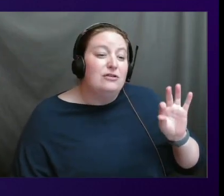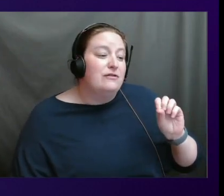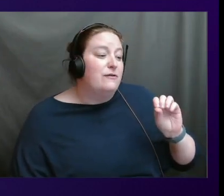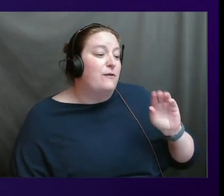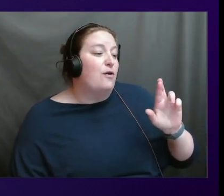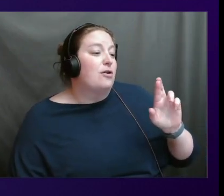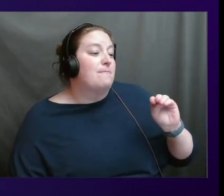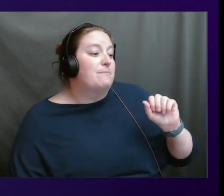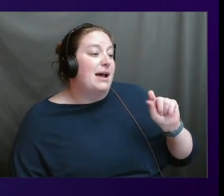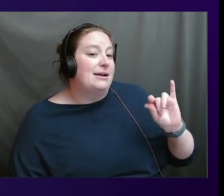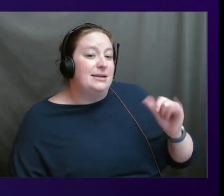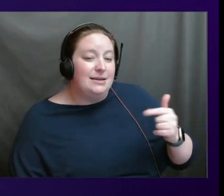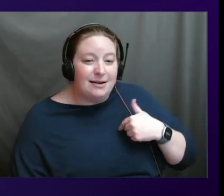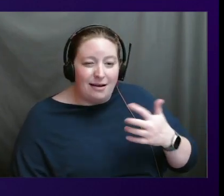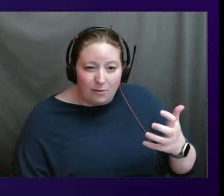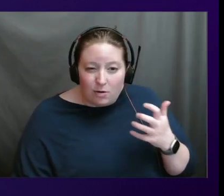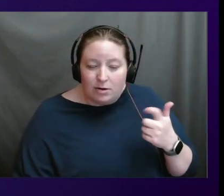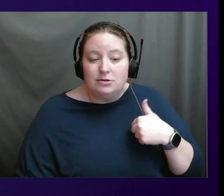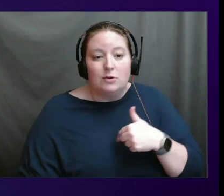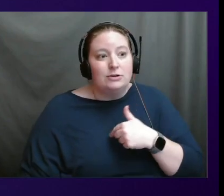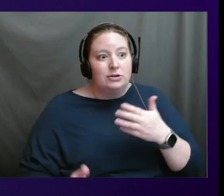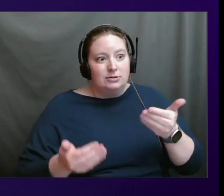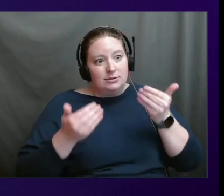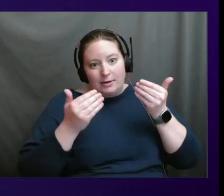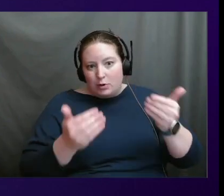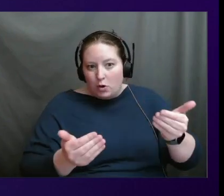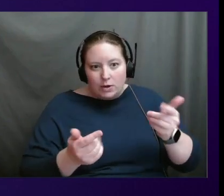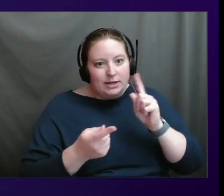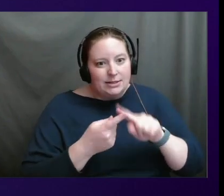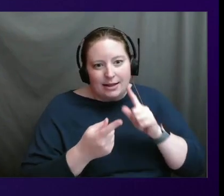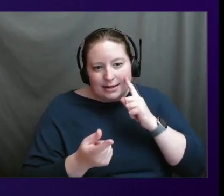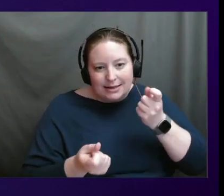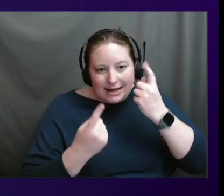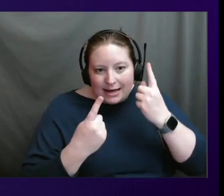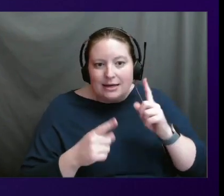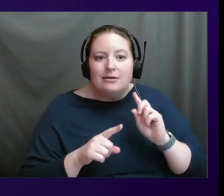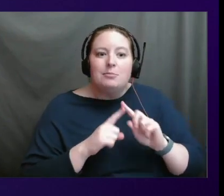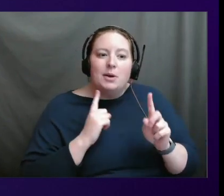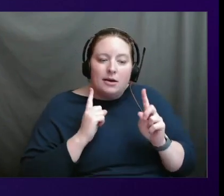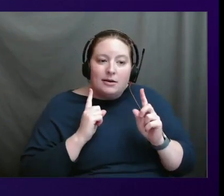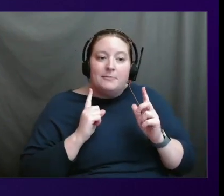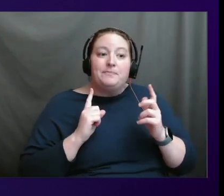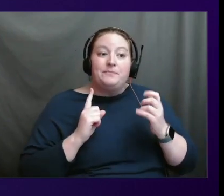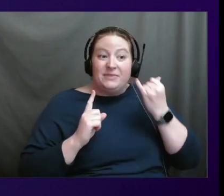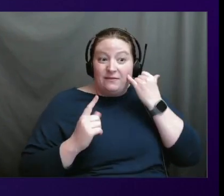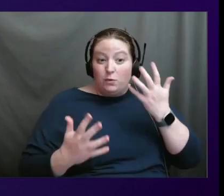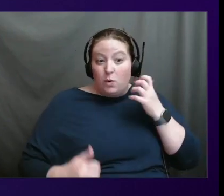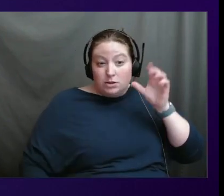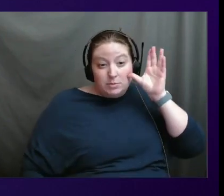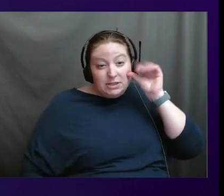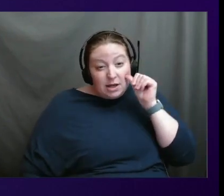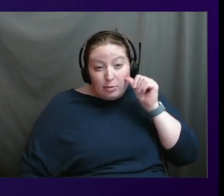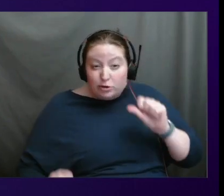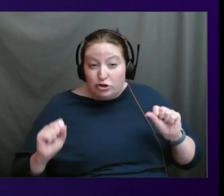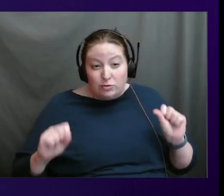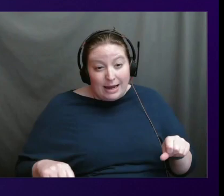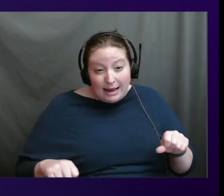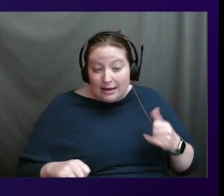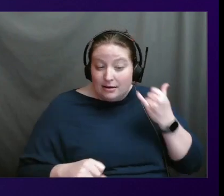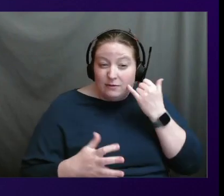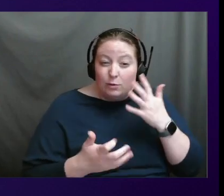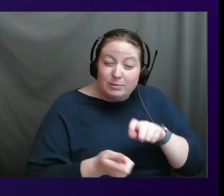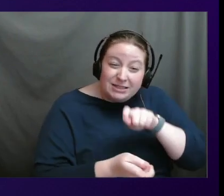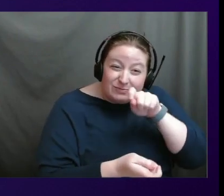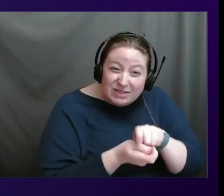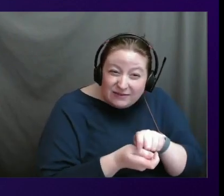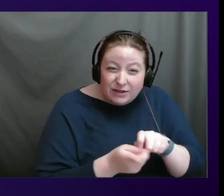key attributes, so I just kept going until I could get it. But it's a really good example of if you want to be very stubborn, you absolutely can. If you want to be very specific and particular about what